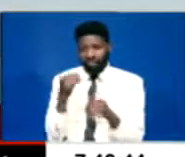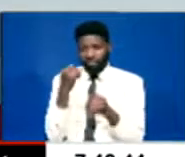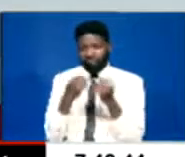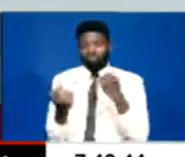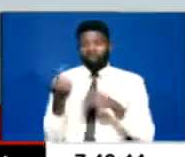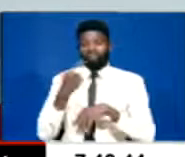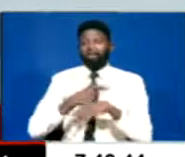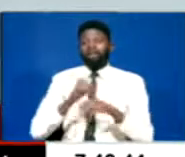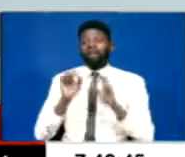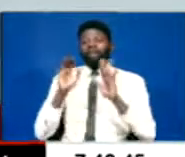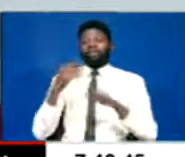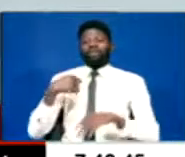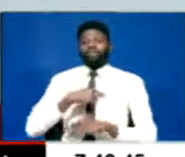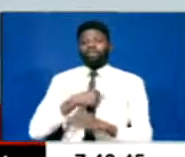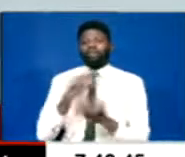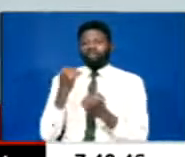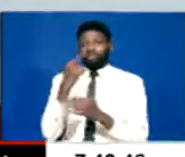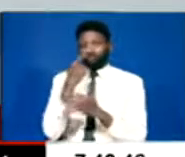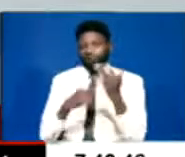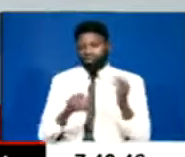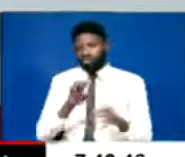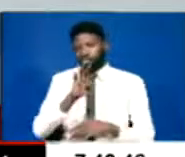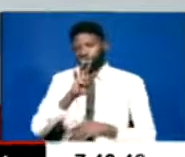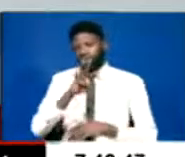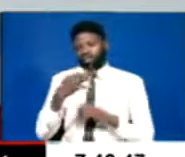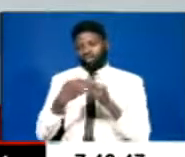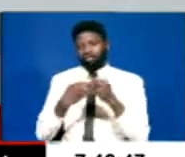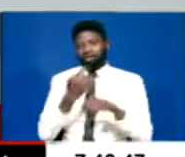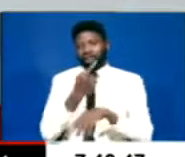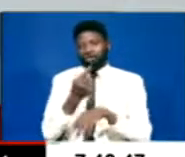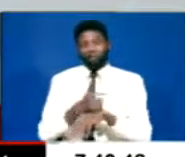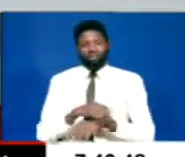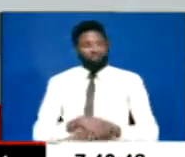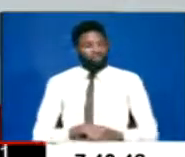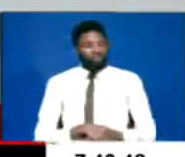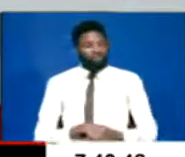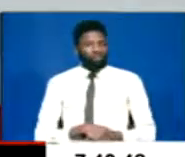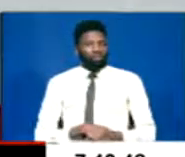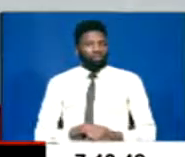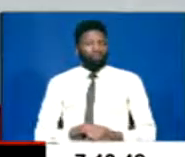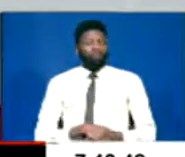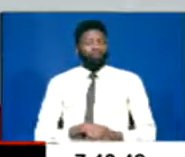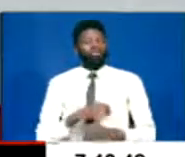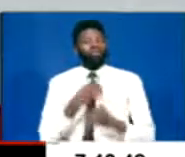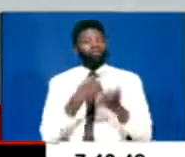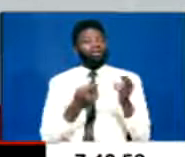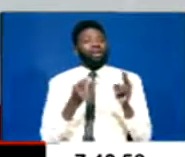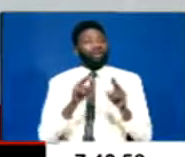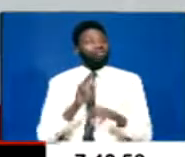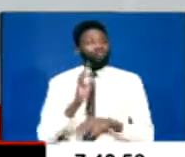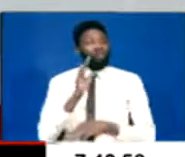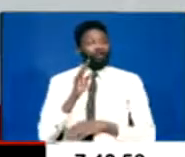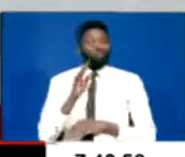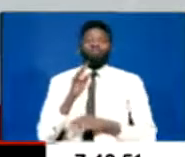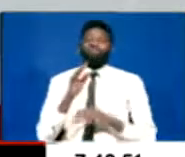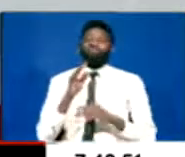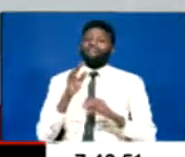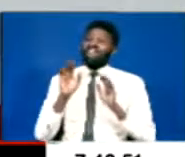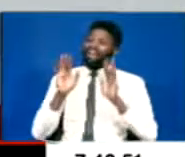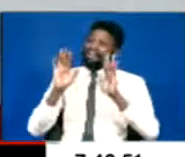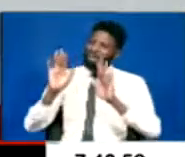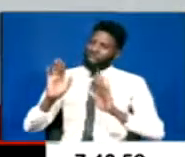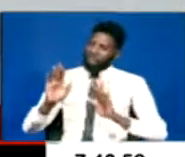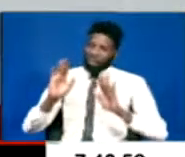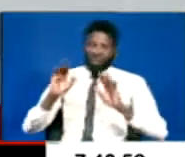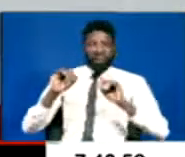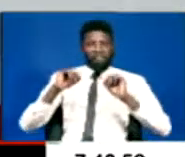expect in the next 48 hours to go? So the next 48 hours, what will obviously happen is that the big campaigns will be over. Mm. But in Kenya,